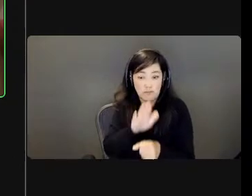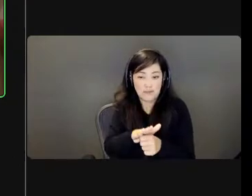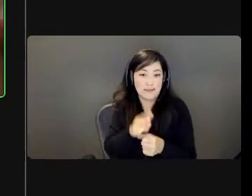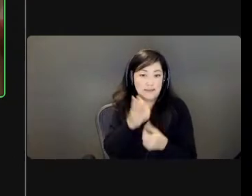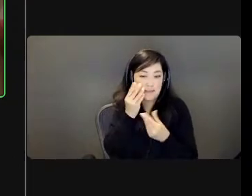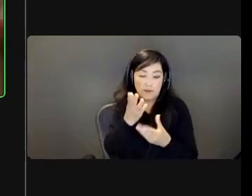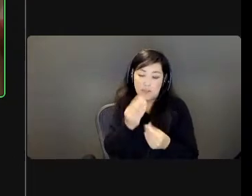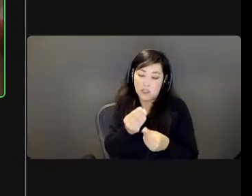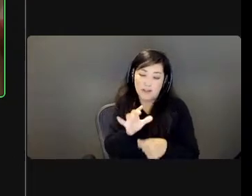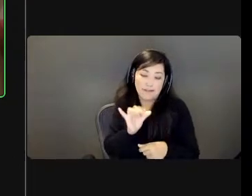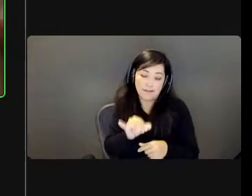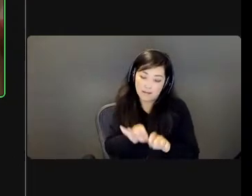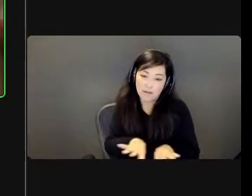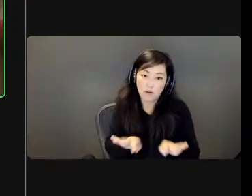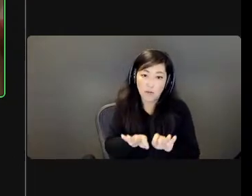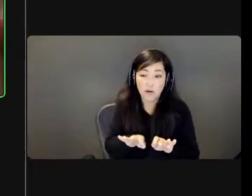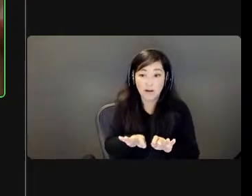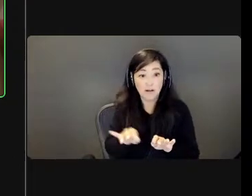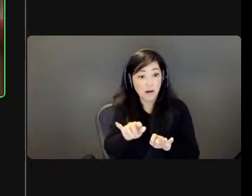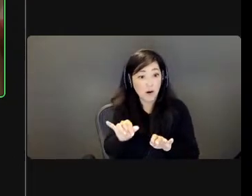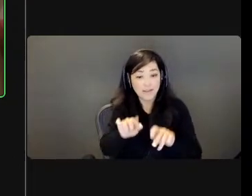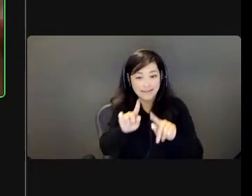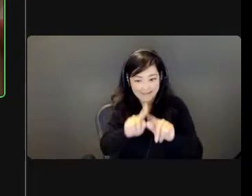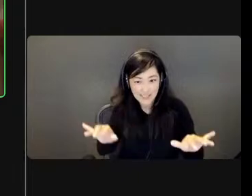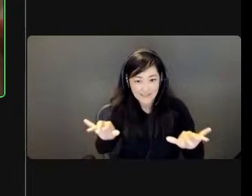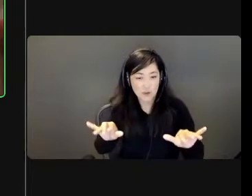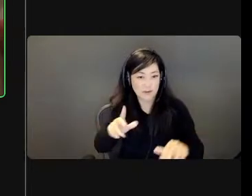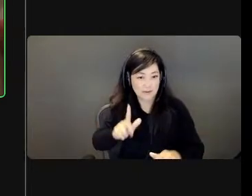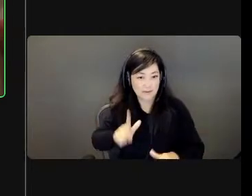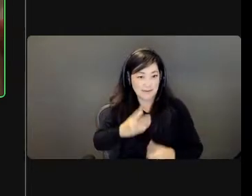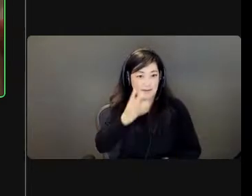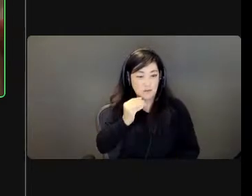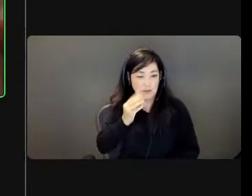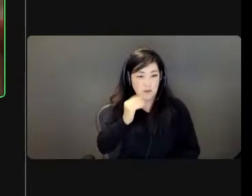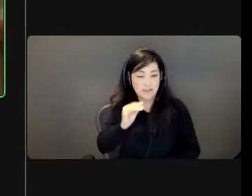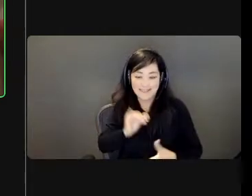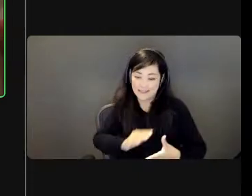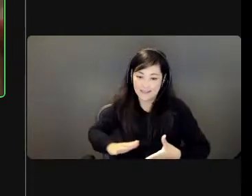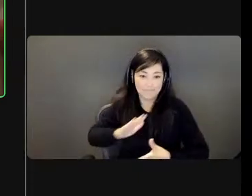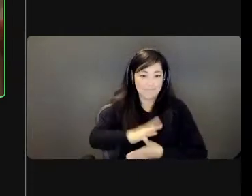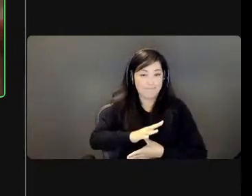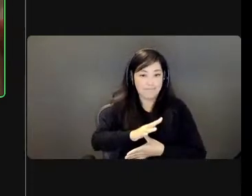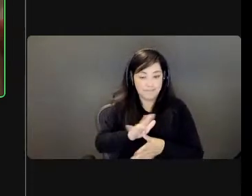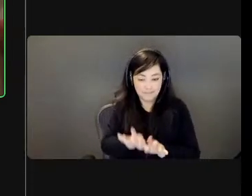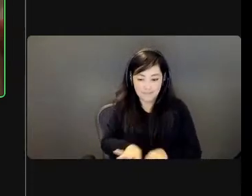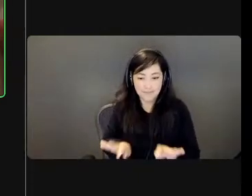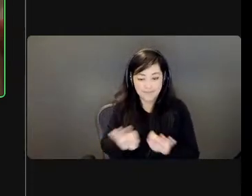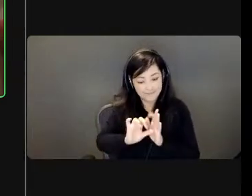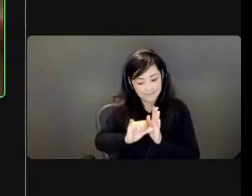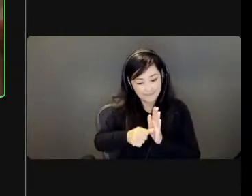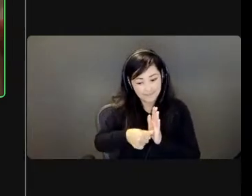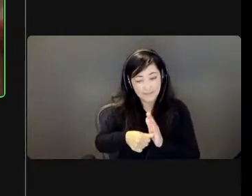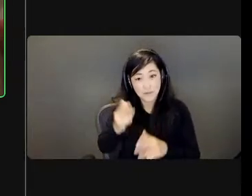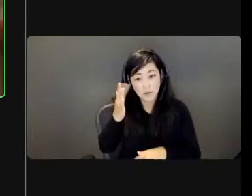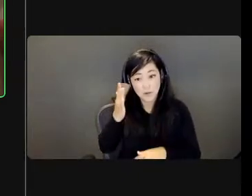lived experience is even more important, because everyone's